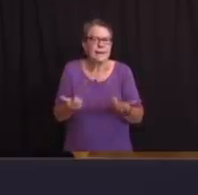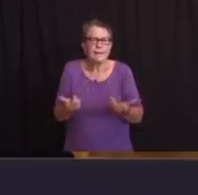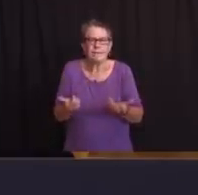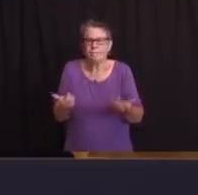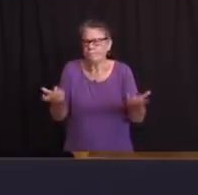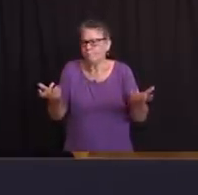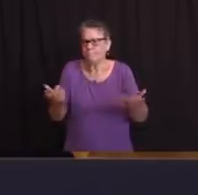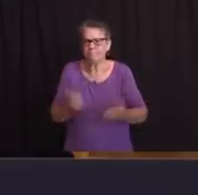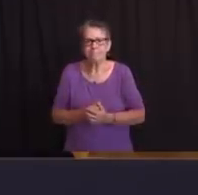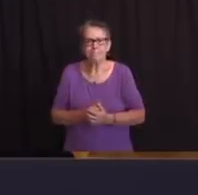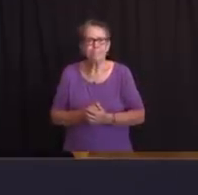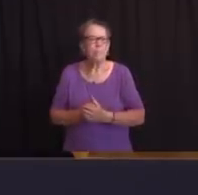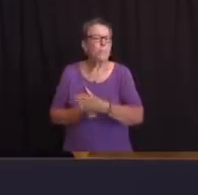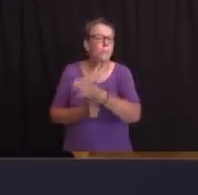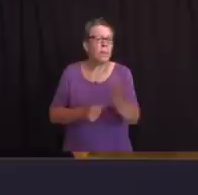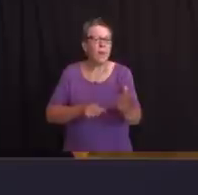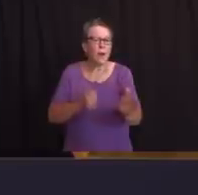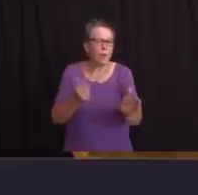Sir, give us a sec.